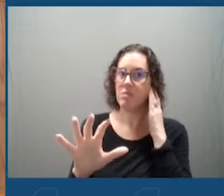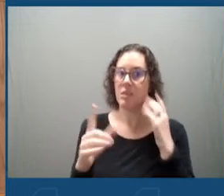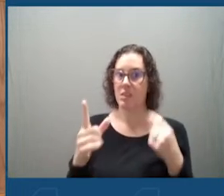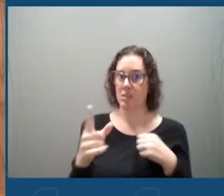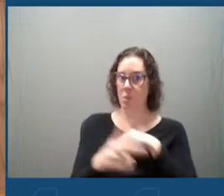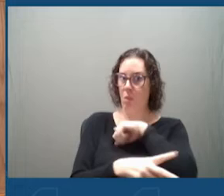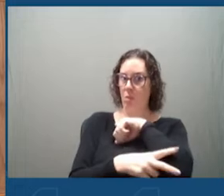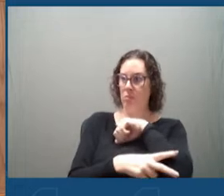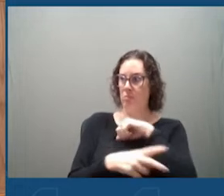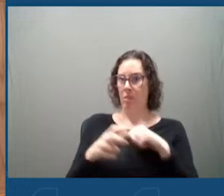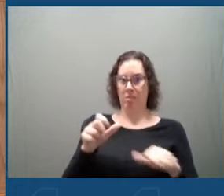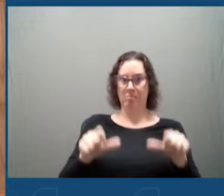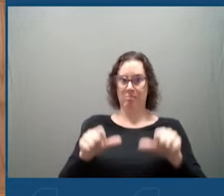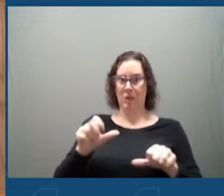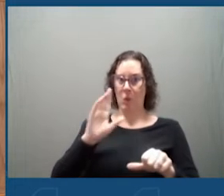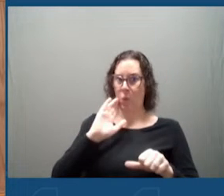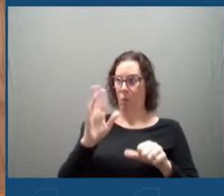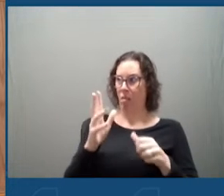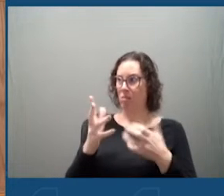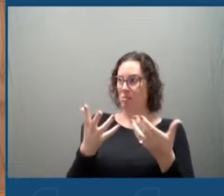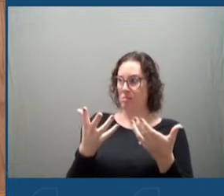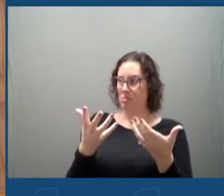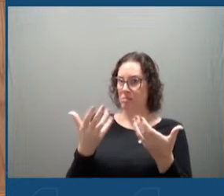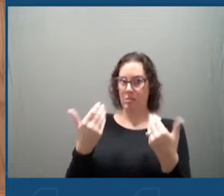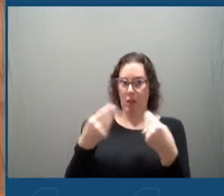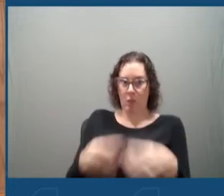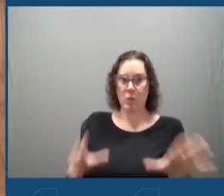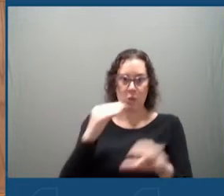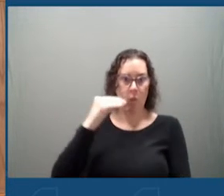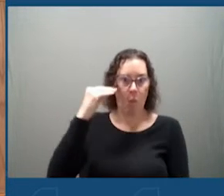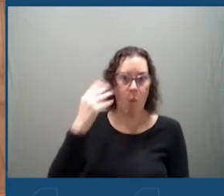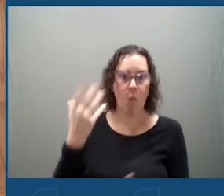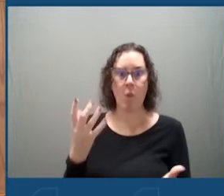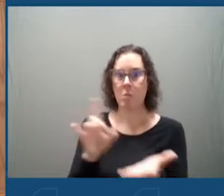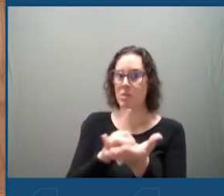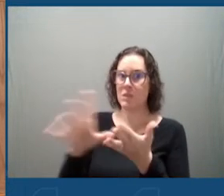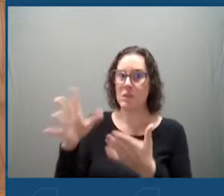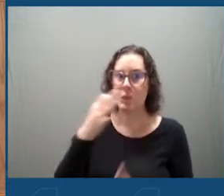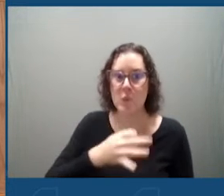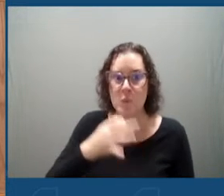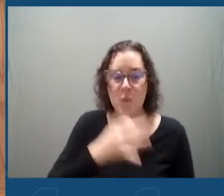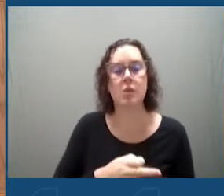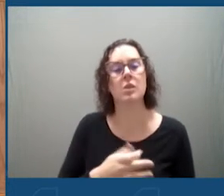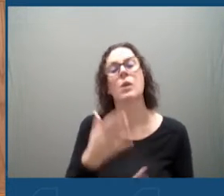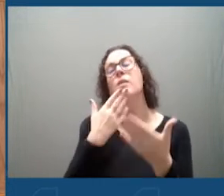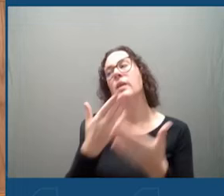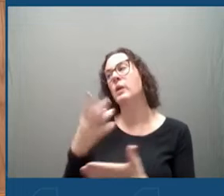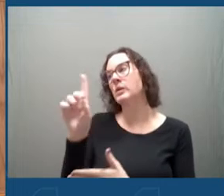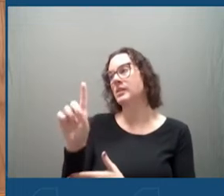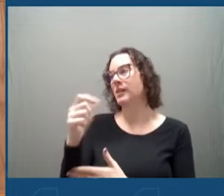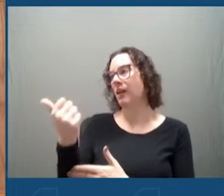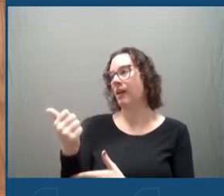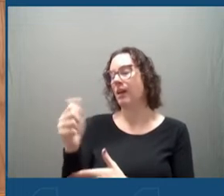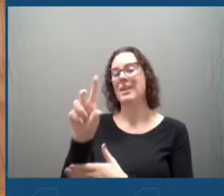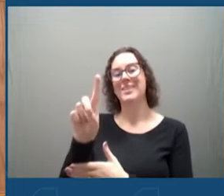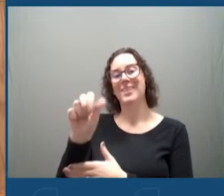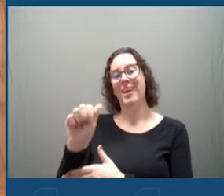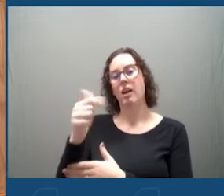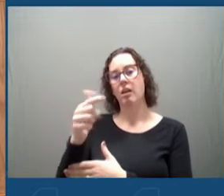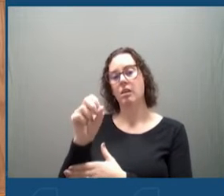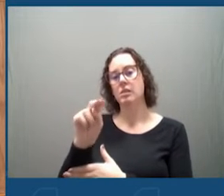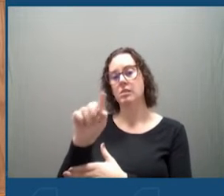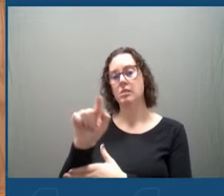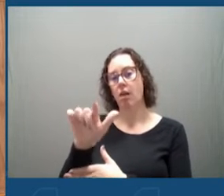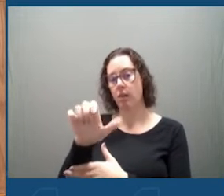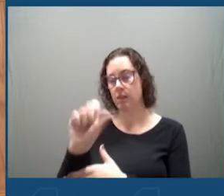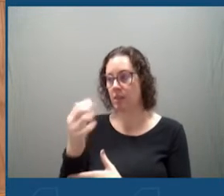home. And she was about to be evicted. And I want to thank DA Gonzalez for his efforts in protecting that homeowner in